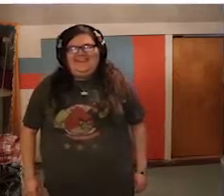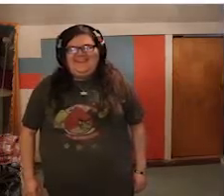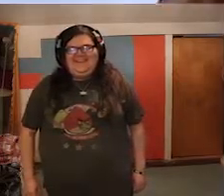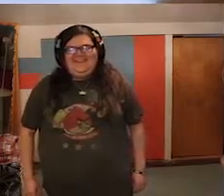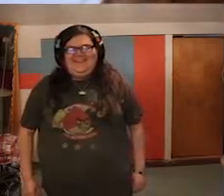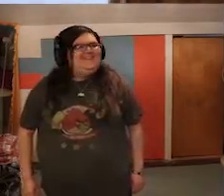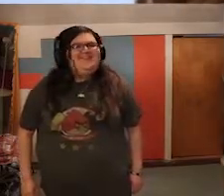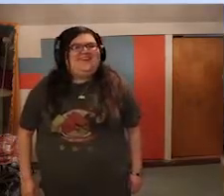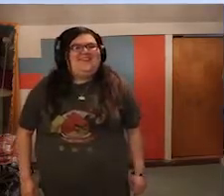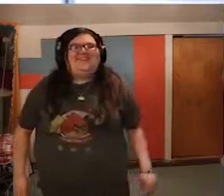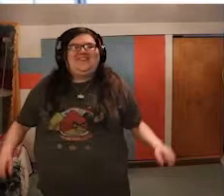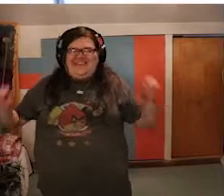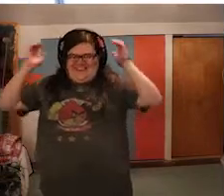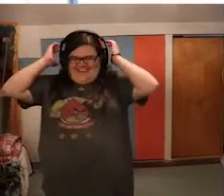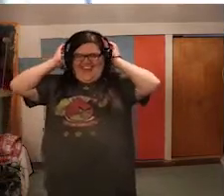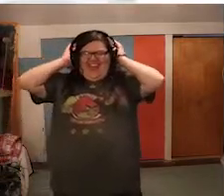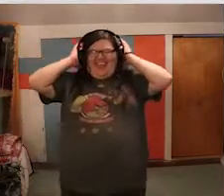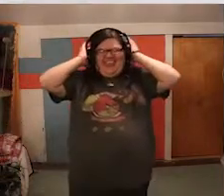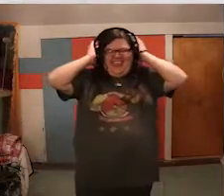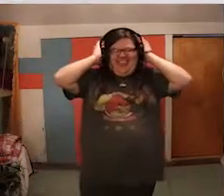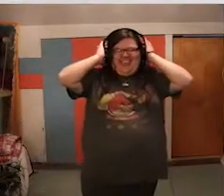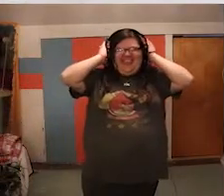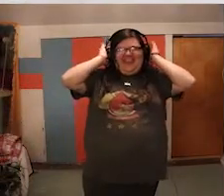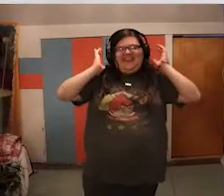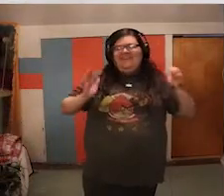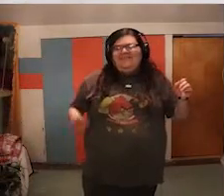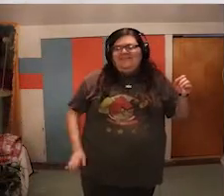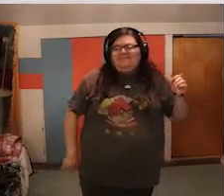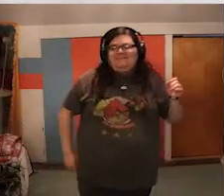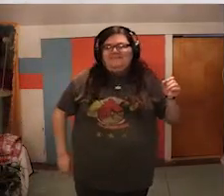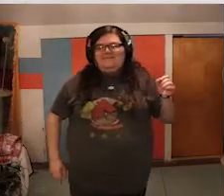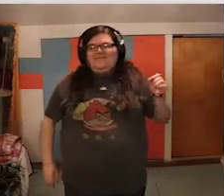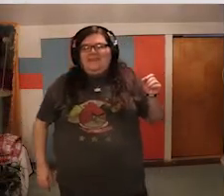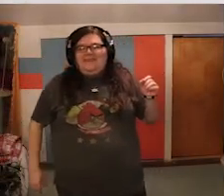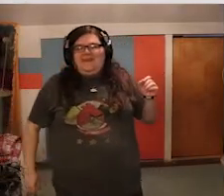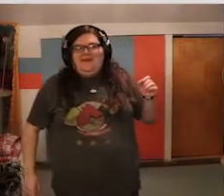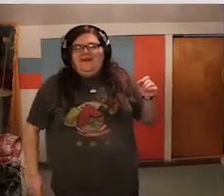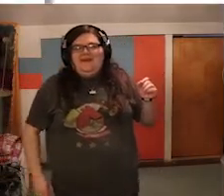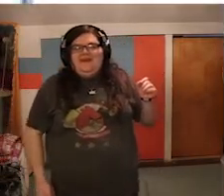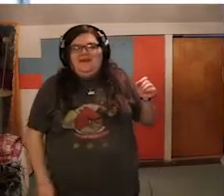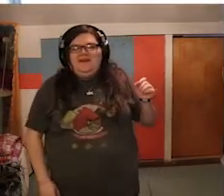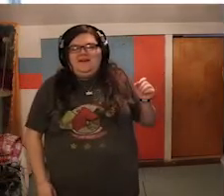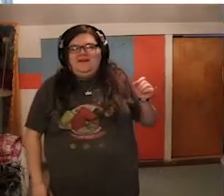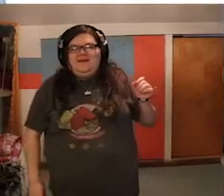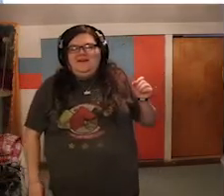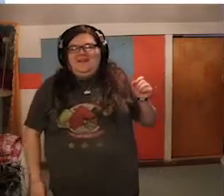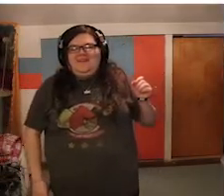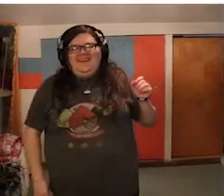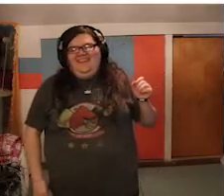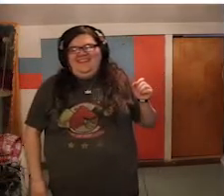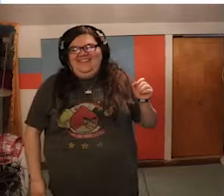Your Majesty. Your it's Majesty. What now? I want to do a video, so... You do videos?